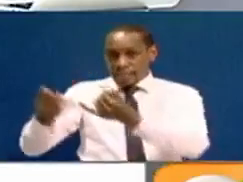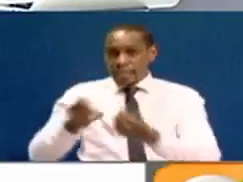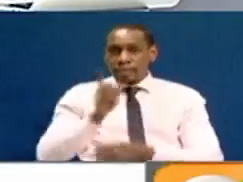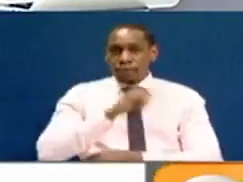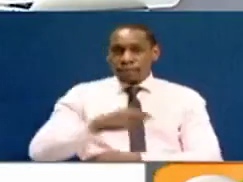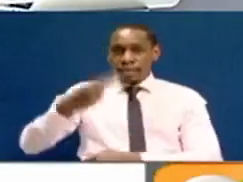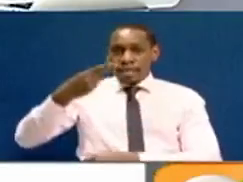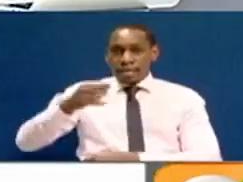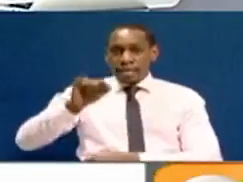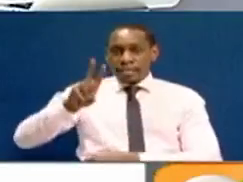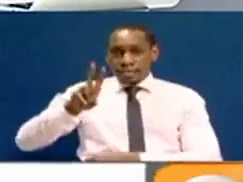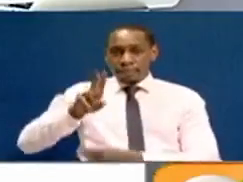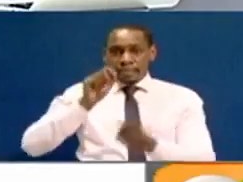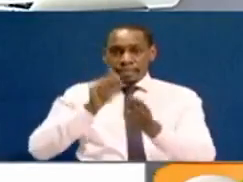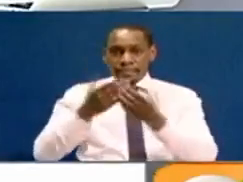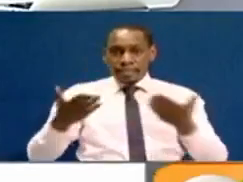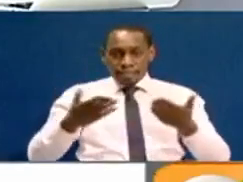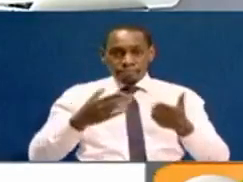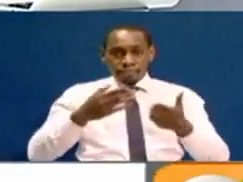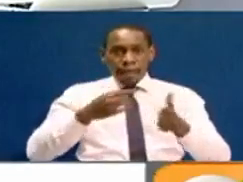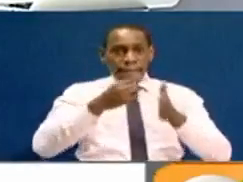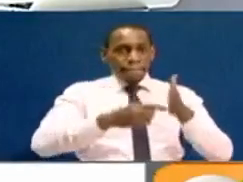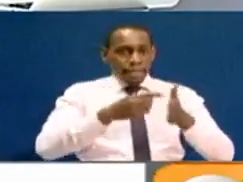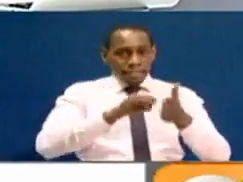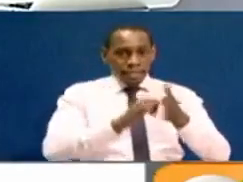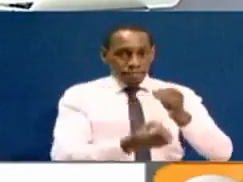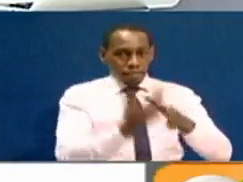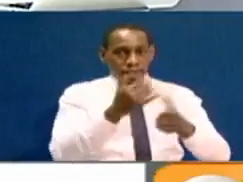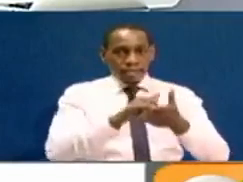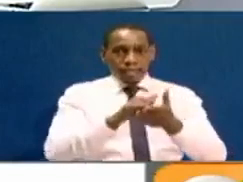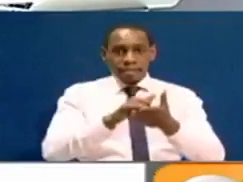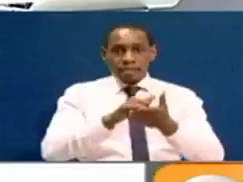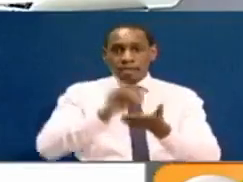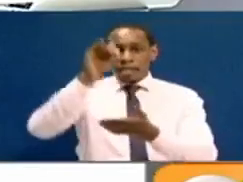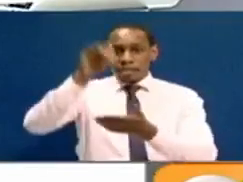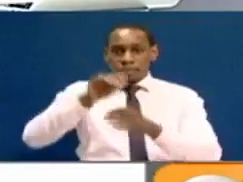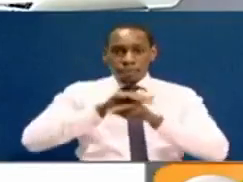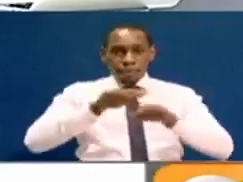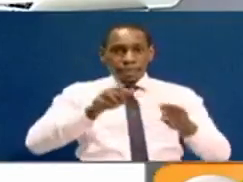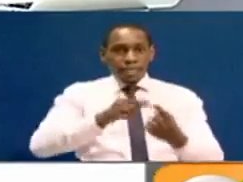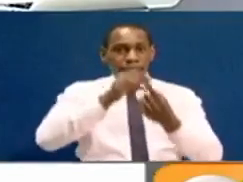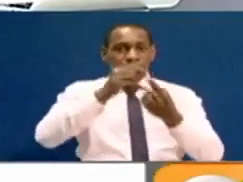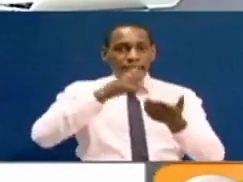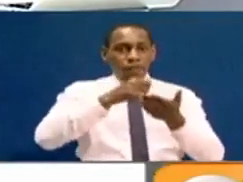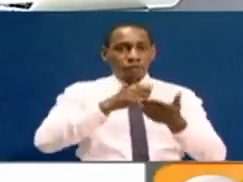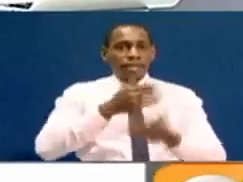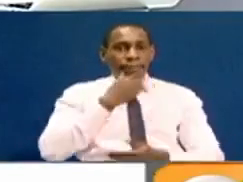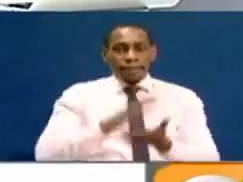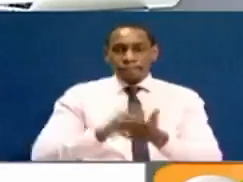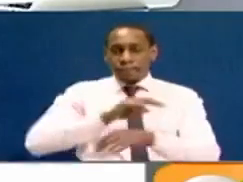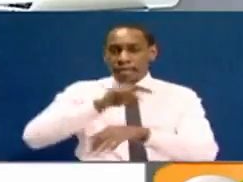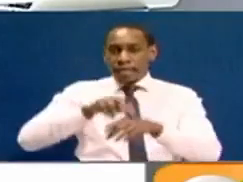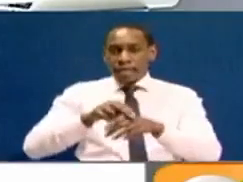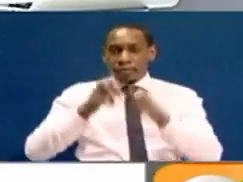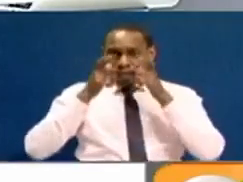HIV test kit vending machines as part of a pilot program to reduce transmission, especially among men. So according to the National AIDS and